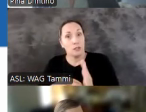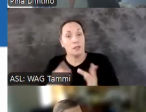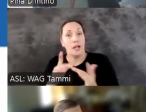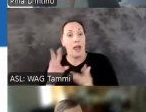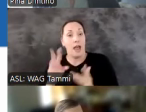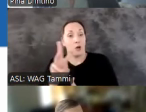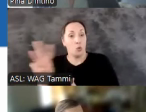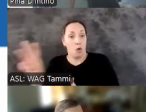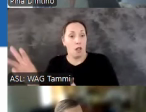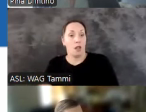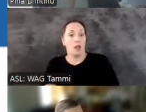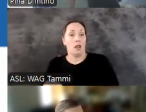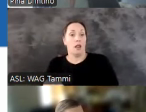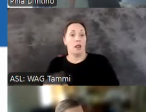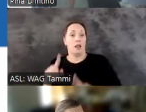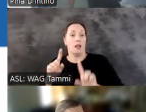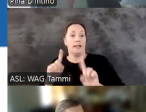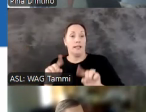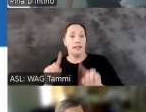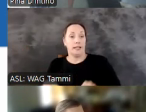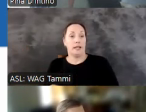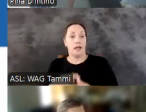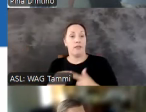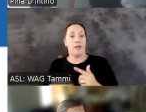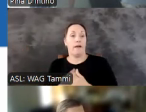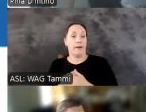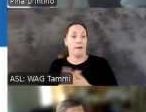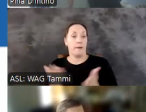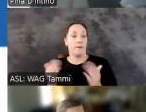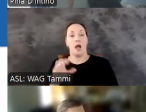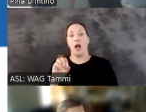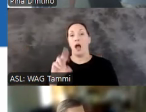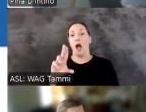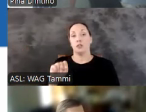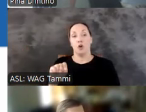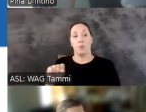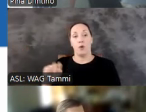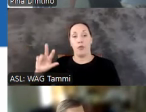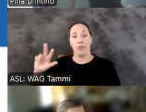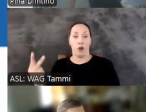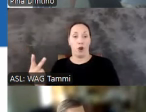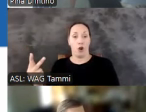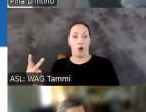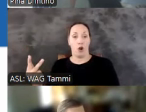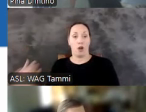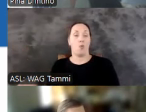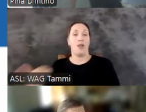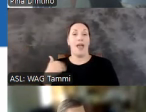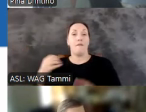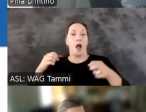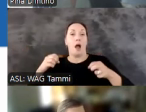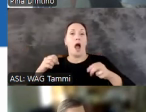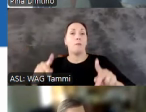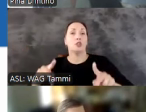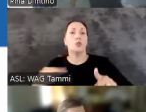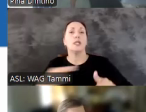attendees. And then coming up on October 3rd, we also have the opportunities and